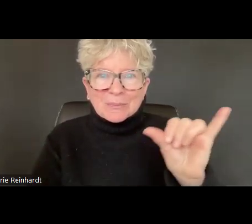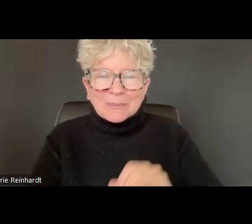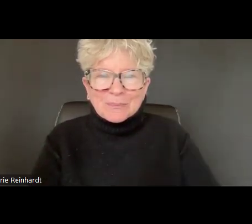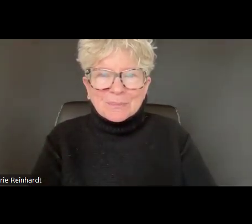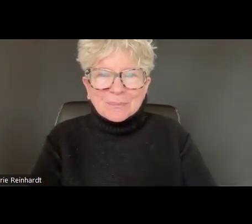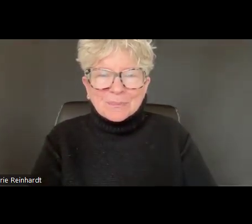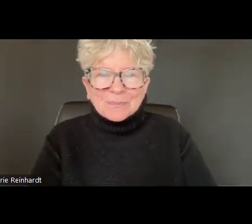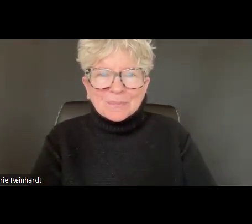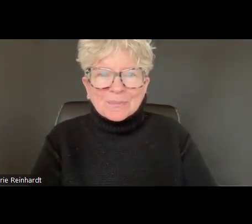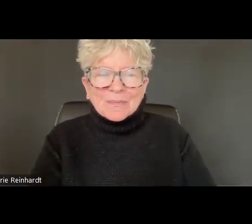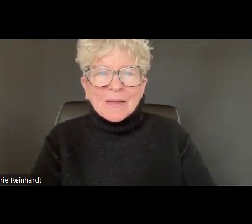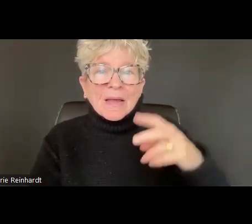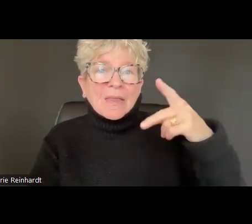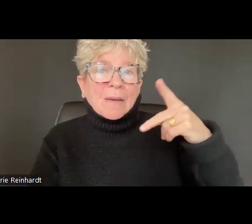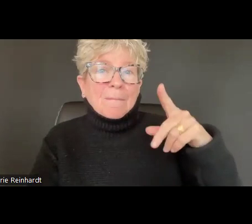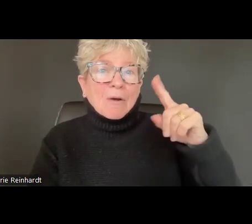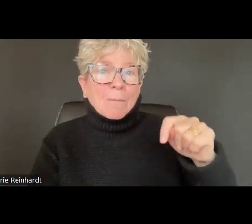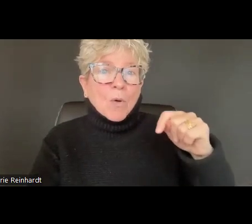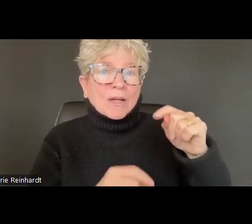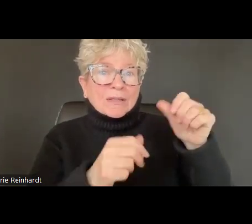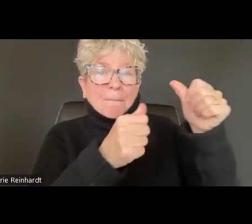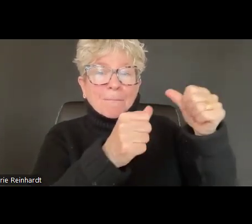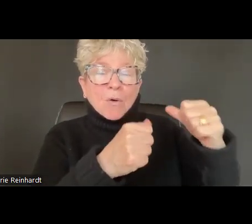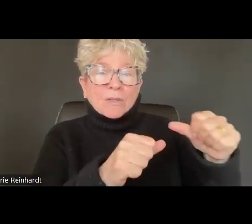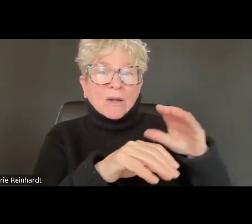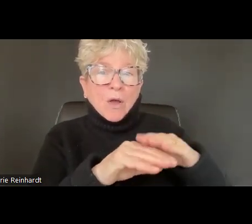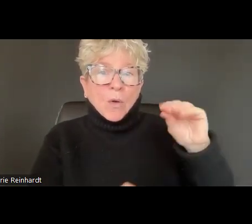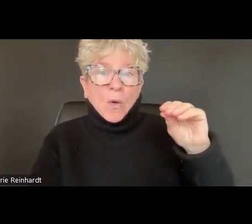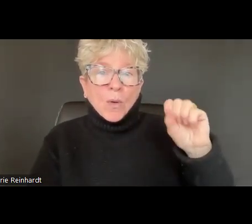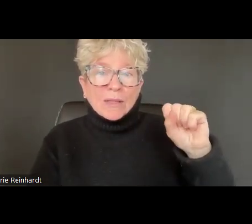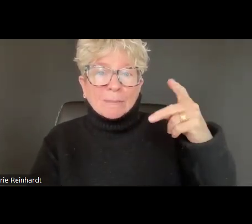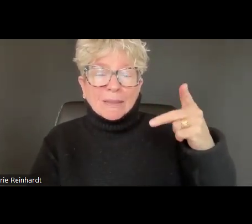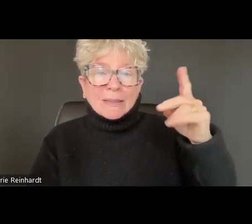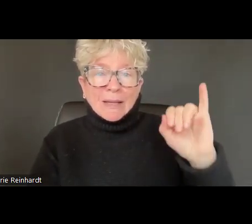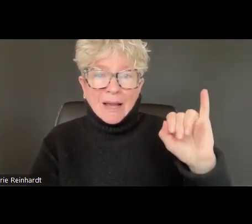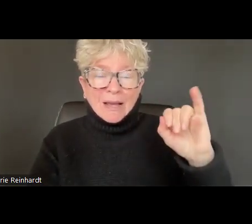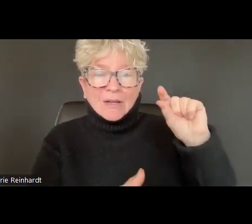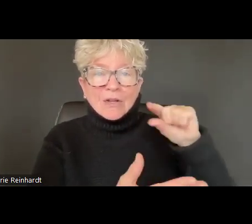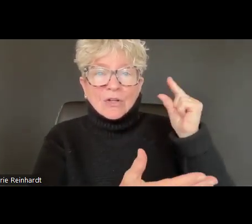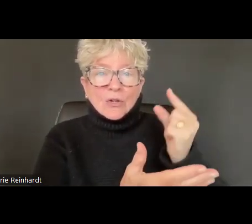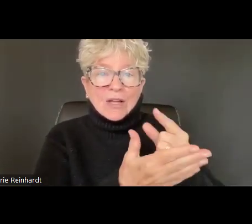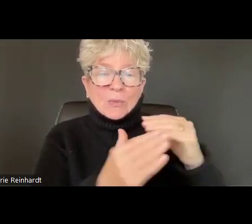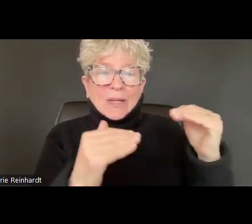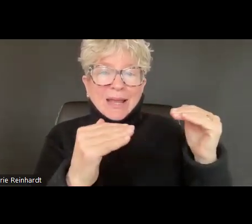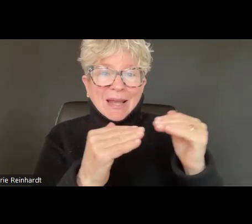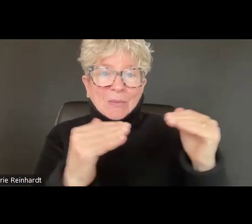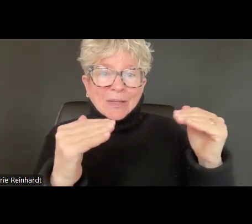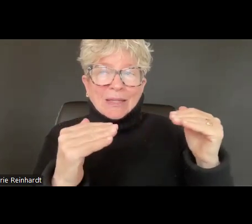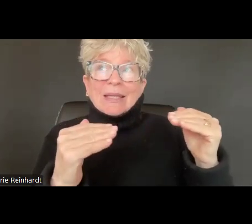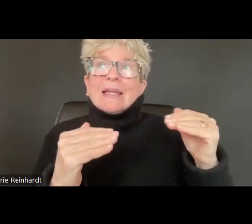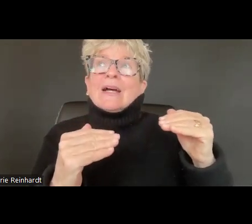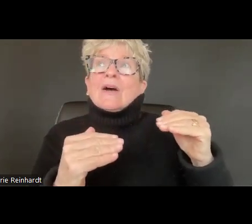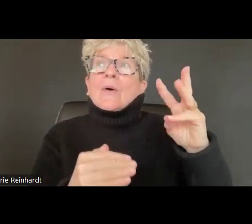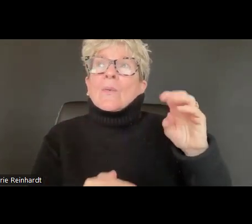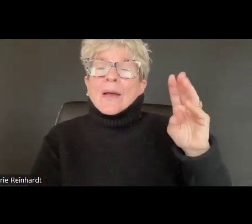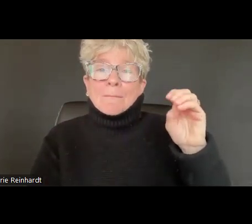And the PowerPoint is also posted on our OSPI Graduation Equity webinar page if you want